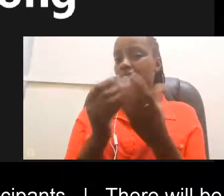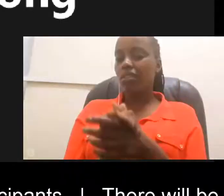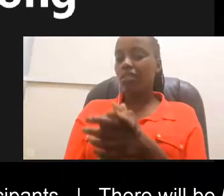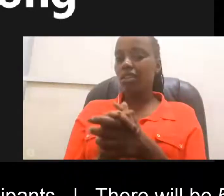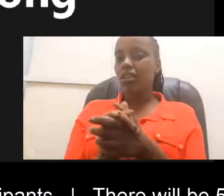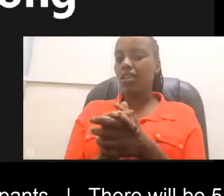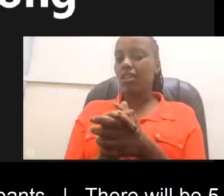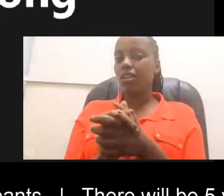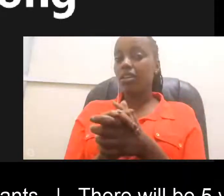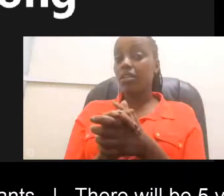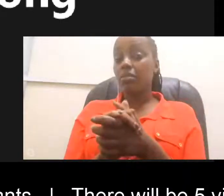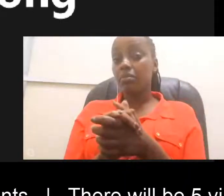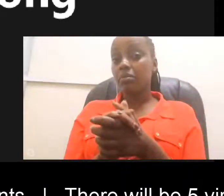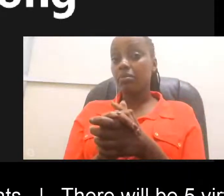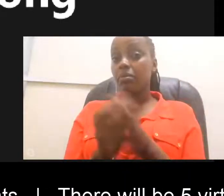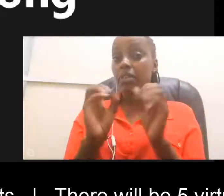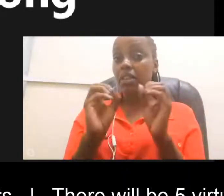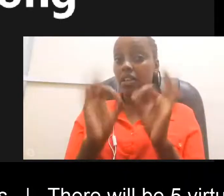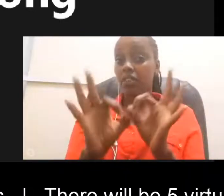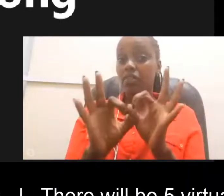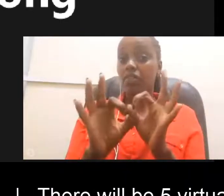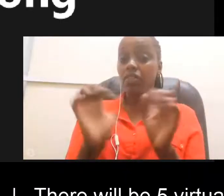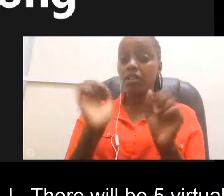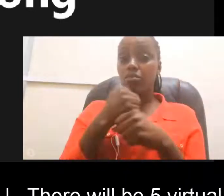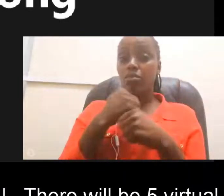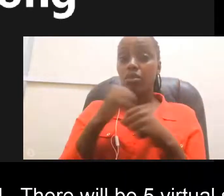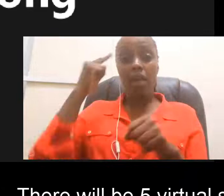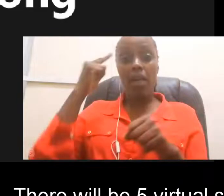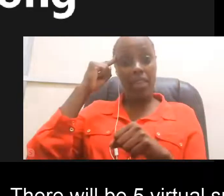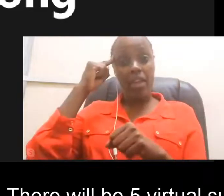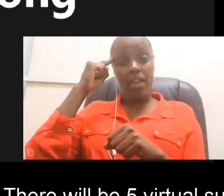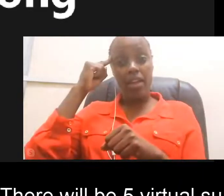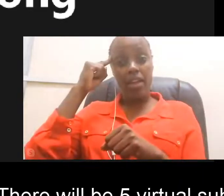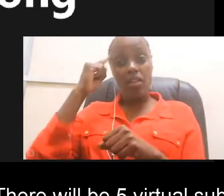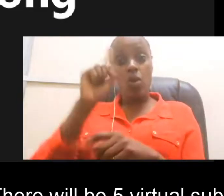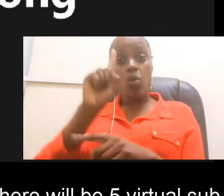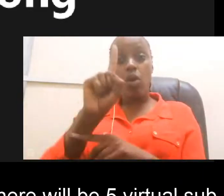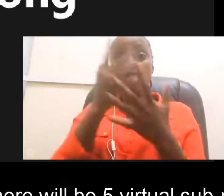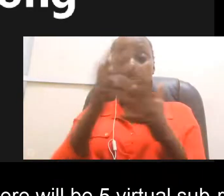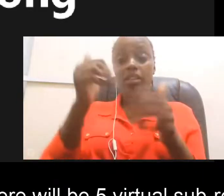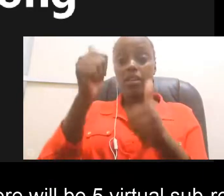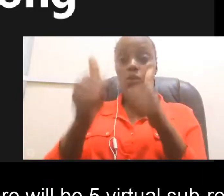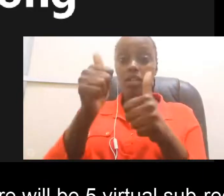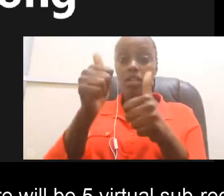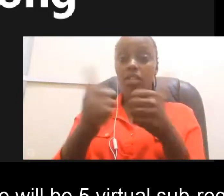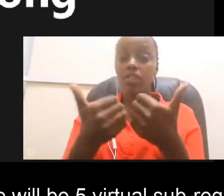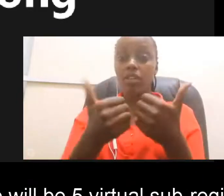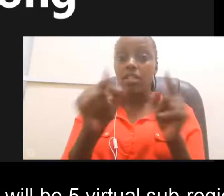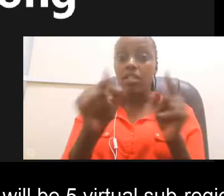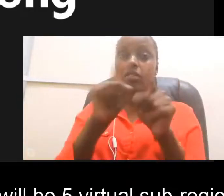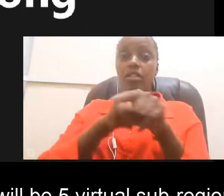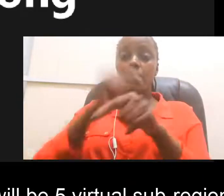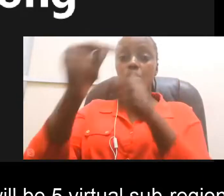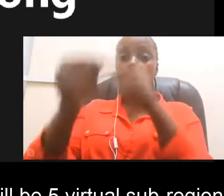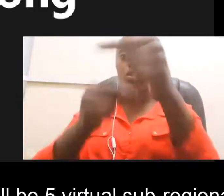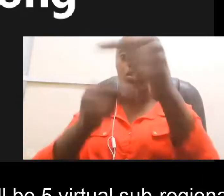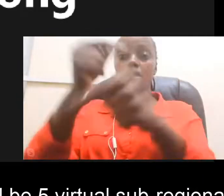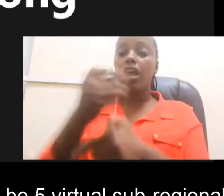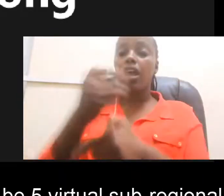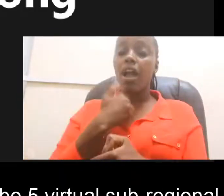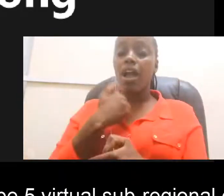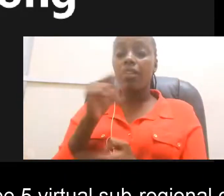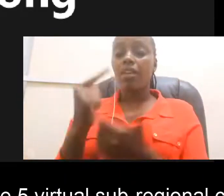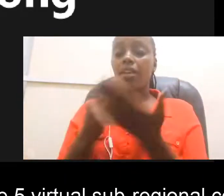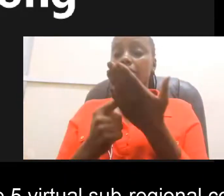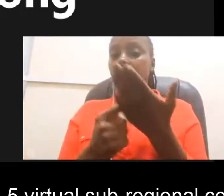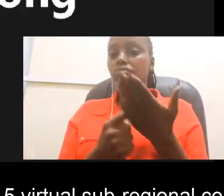in one, if you cannot, I think one of the things that as we continue having these conversations, even